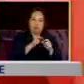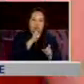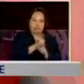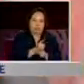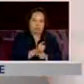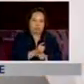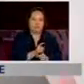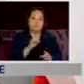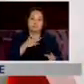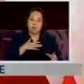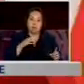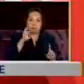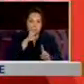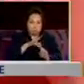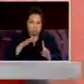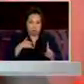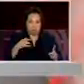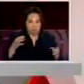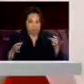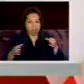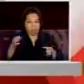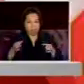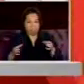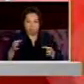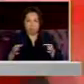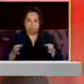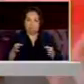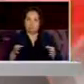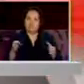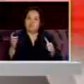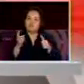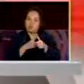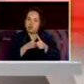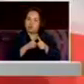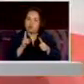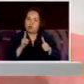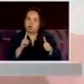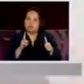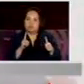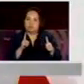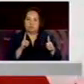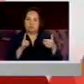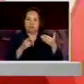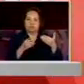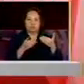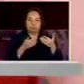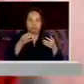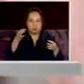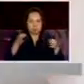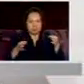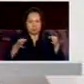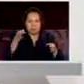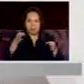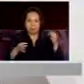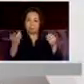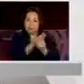trial. First, in an impeachment complaint, length is not strength.